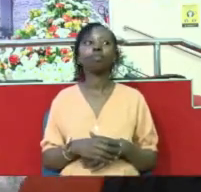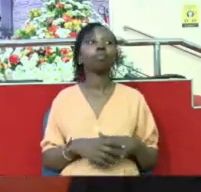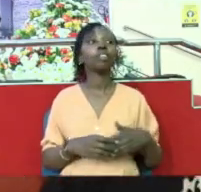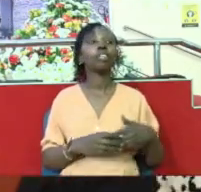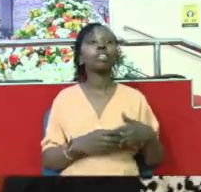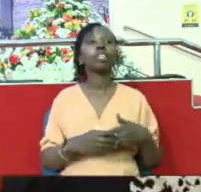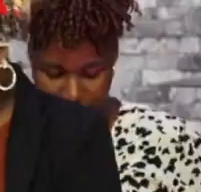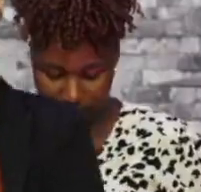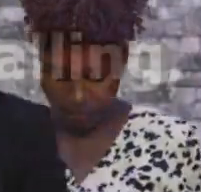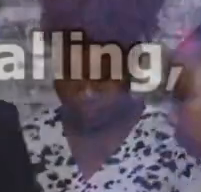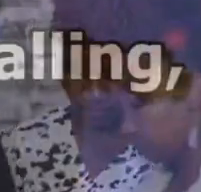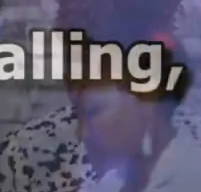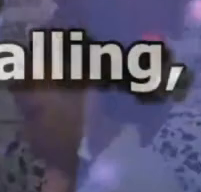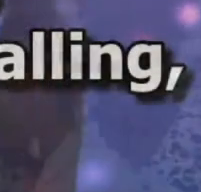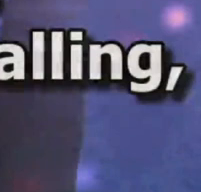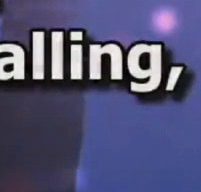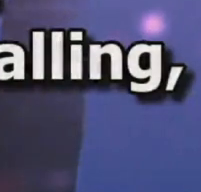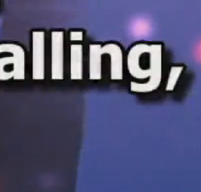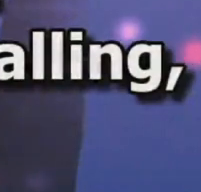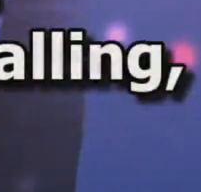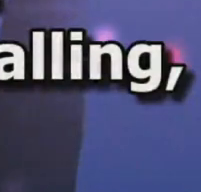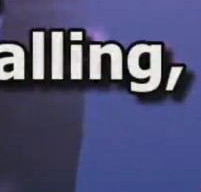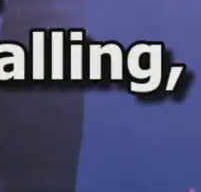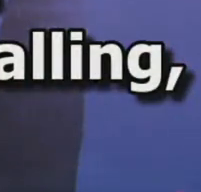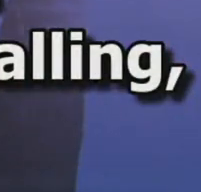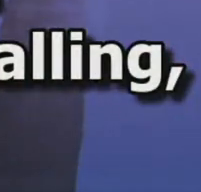Pass me not, oh, gentle